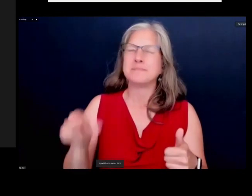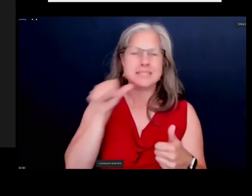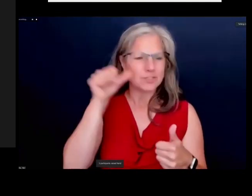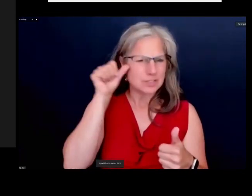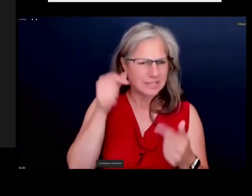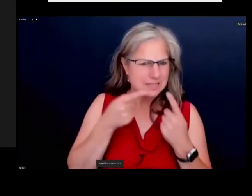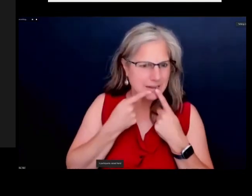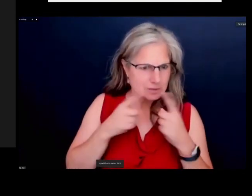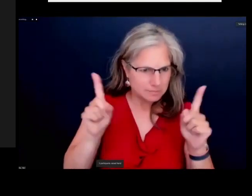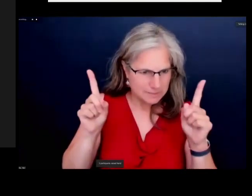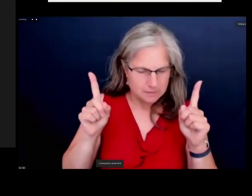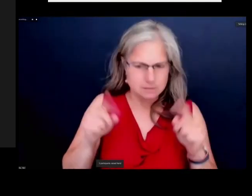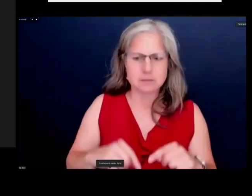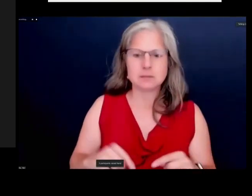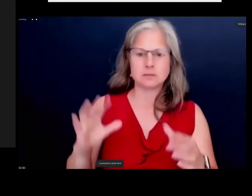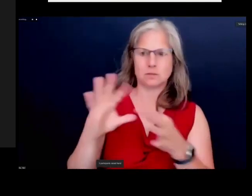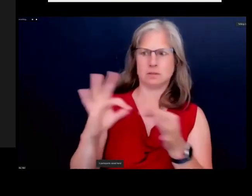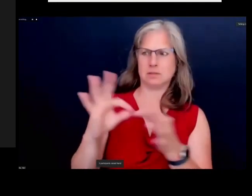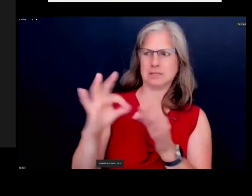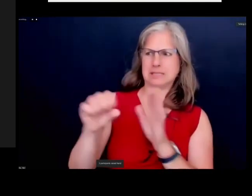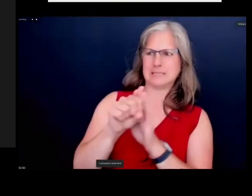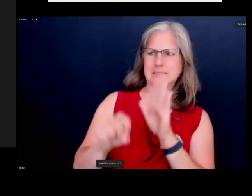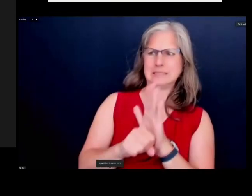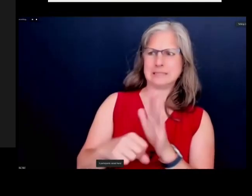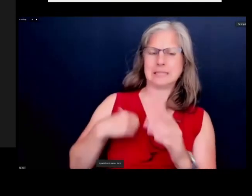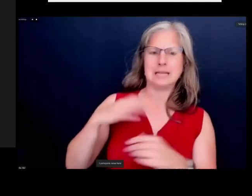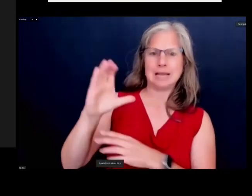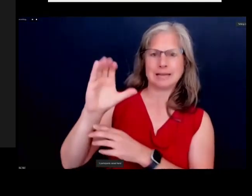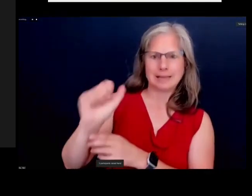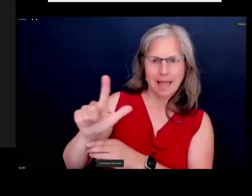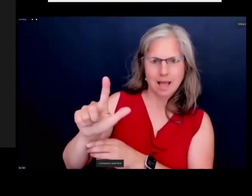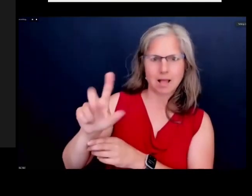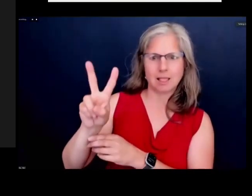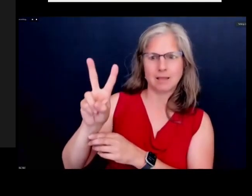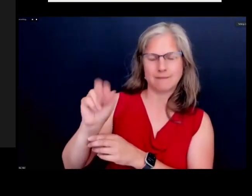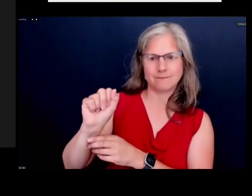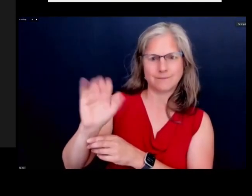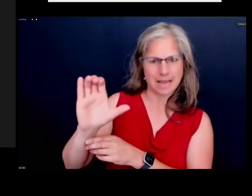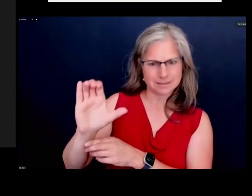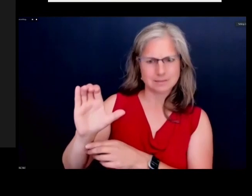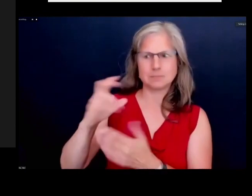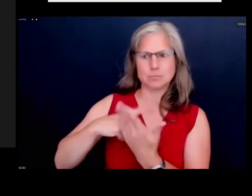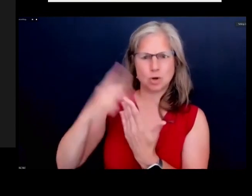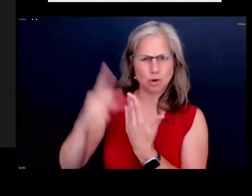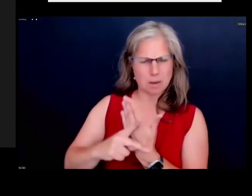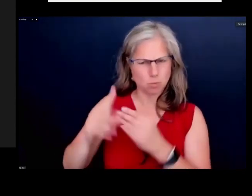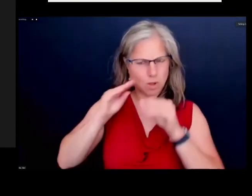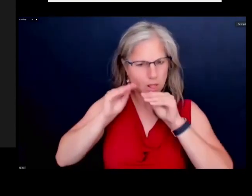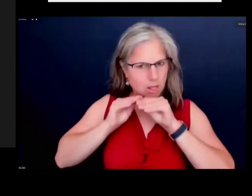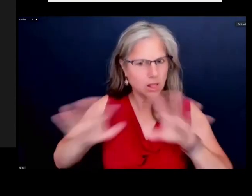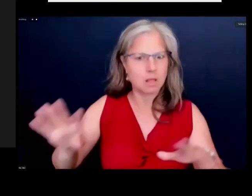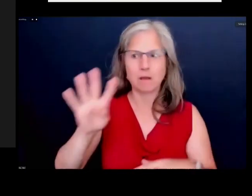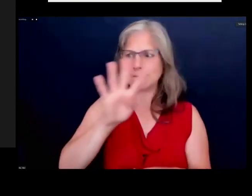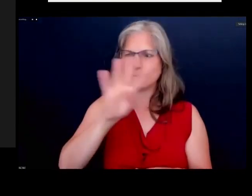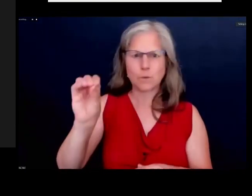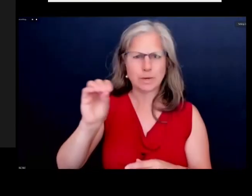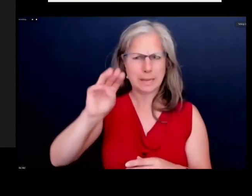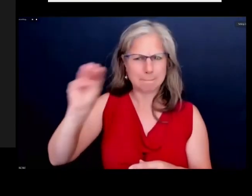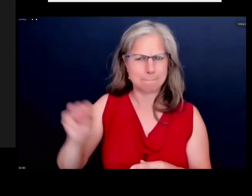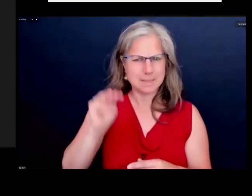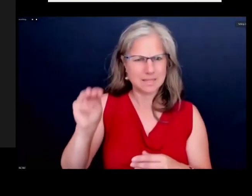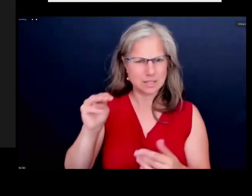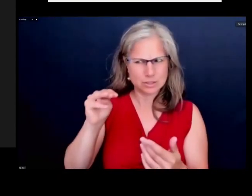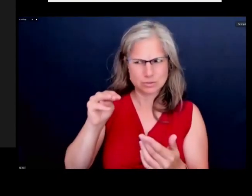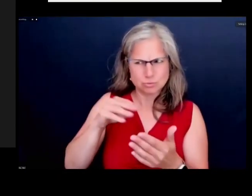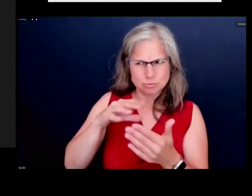In yesterday's announcement, they talked about the state having a CalVax program that was going to distribute $40 million so